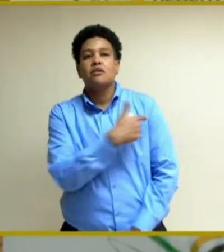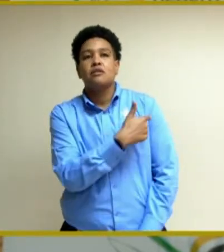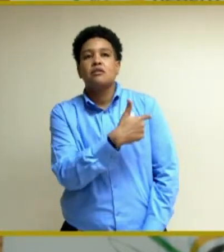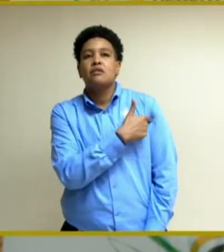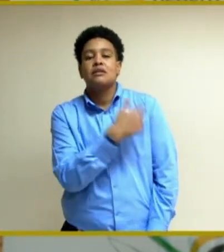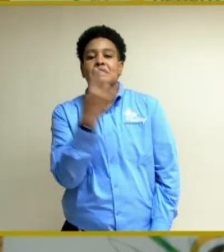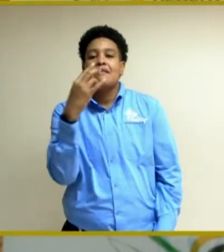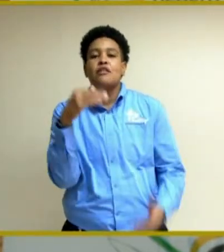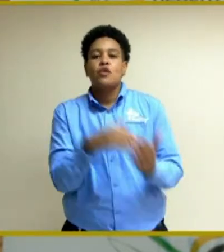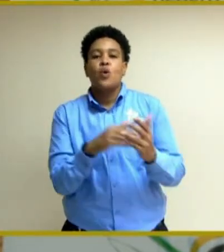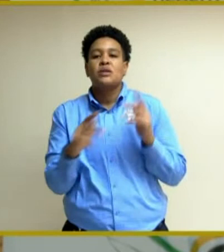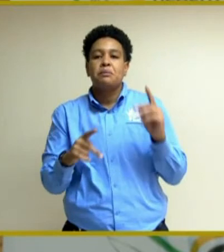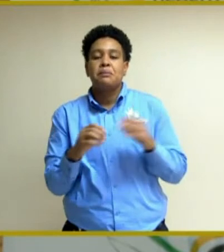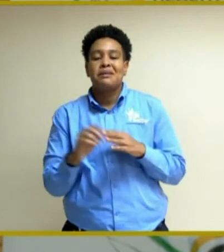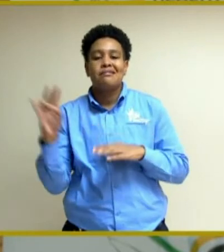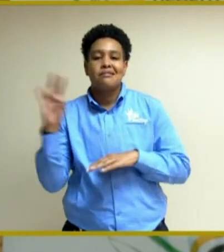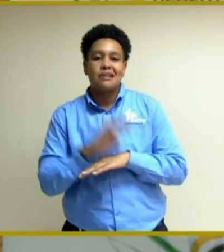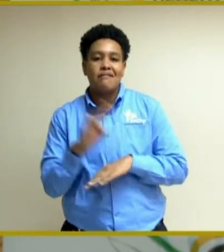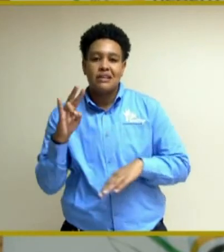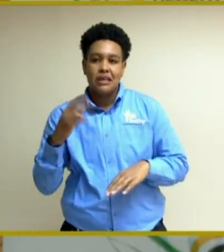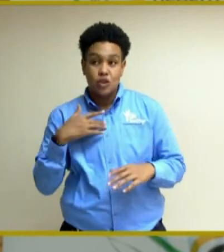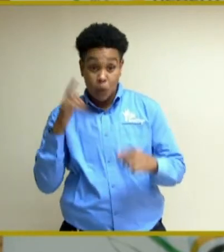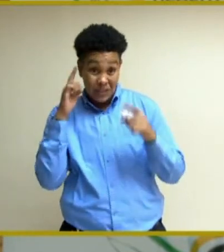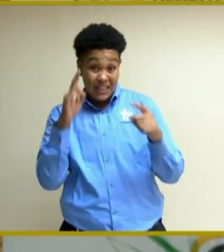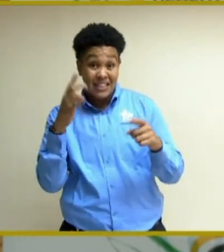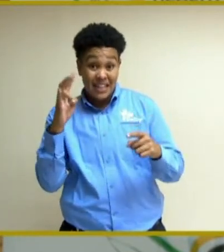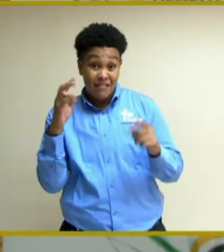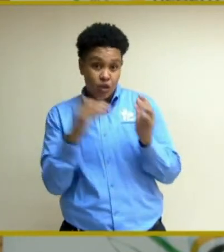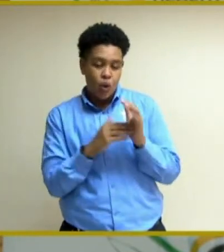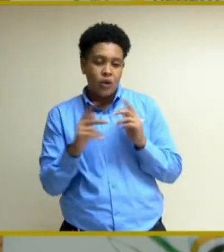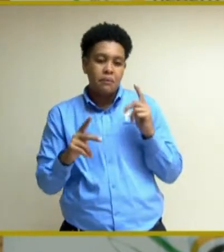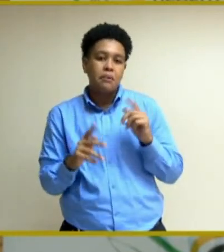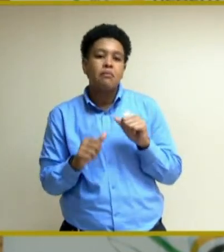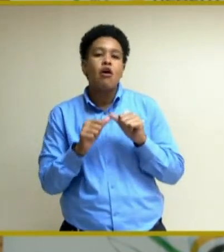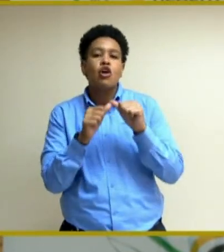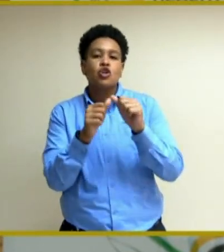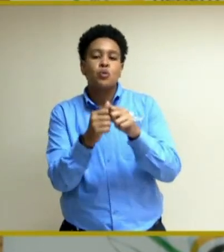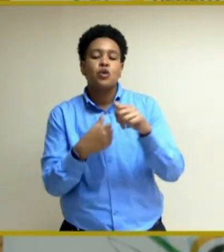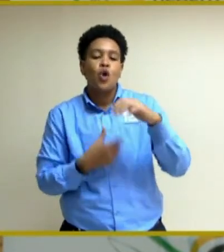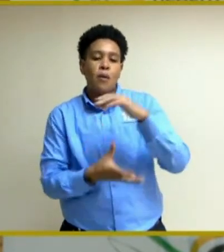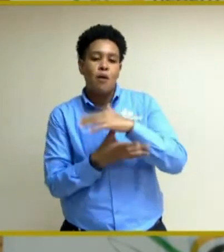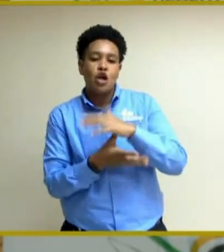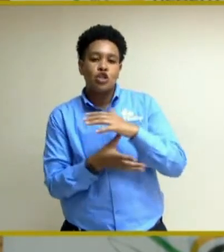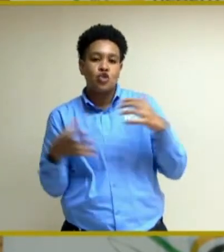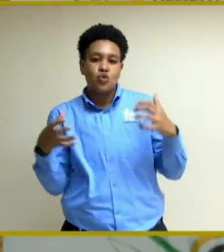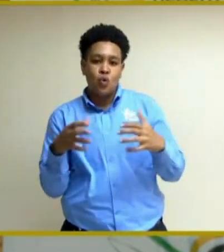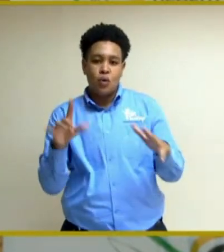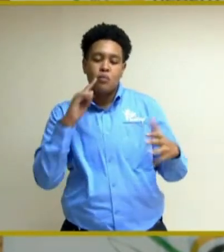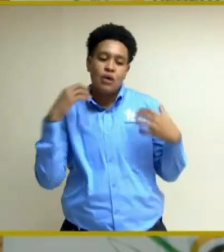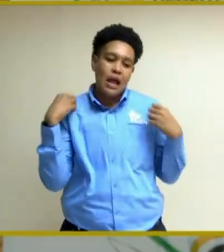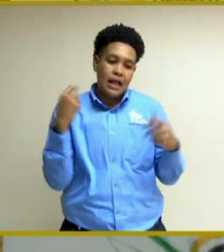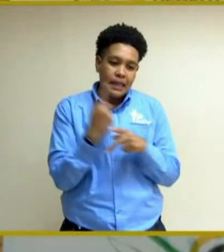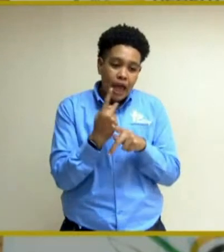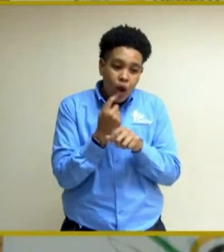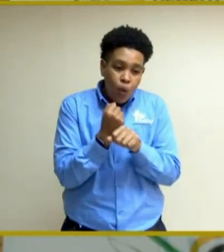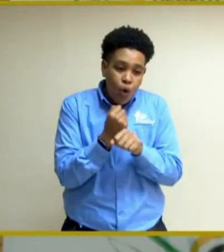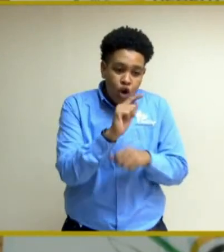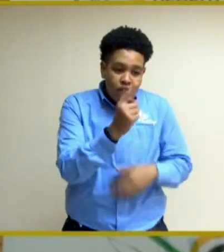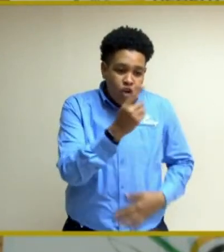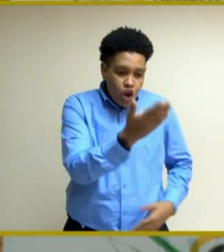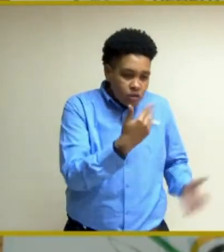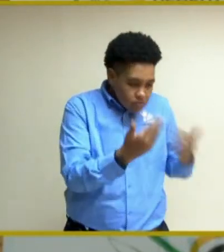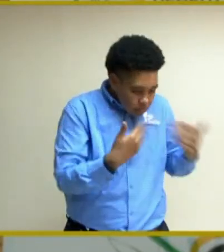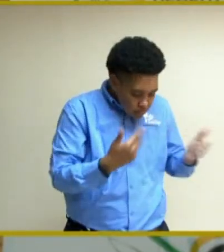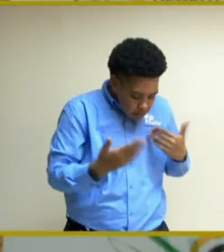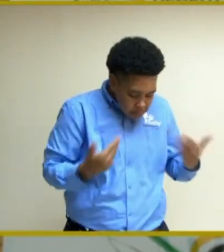next 7 days. So we're targeting 17,000, continuing with our priority groups, healthcare workers first,